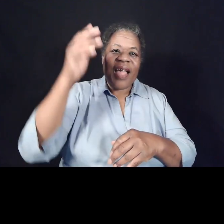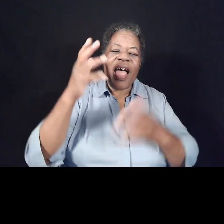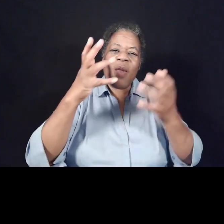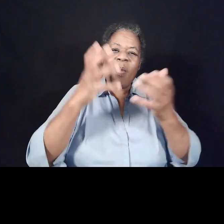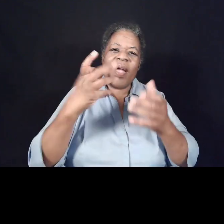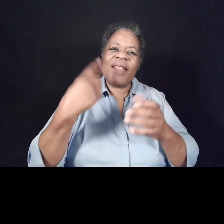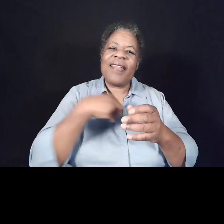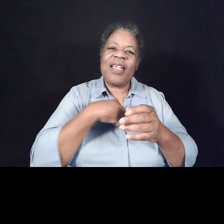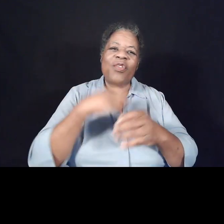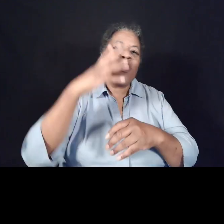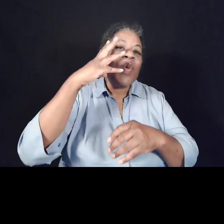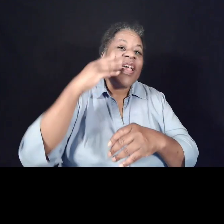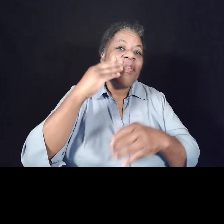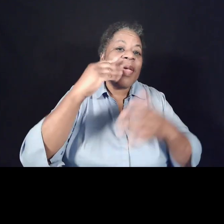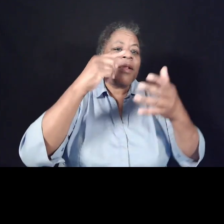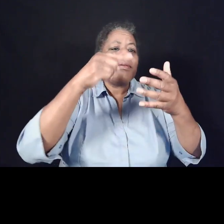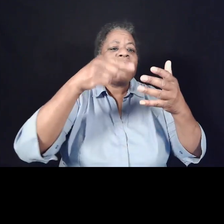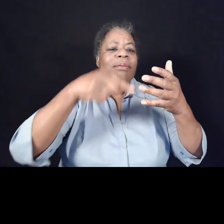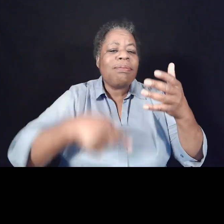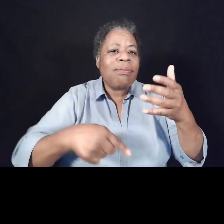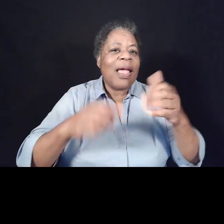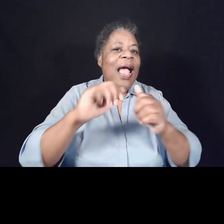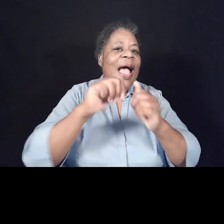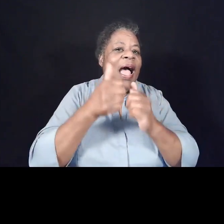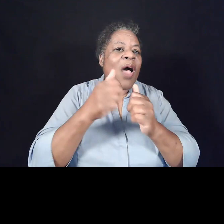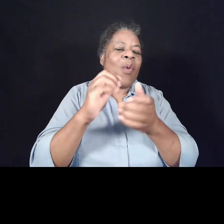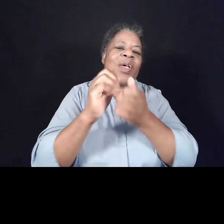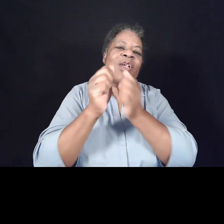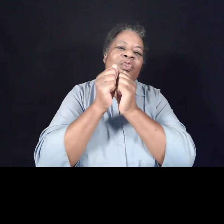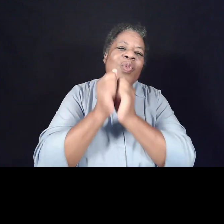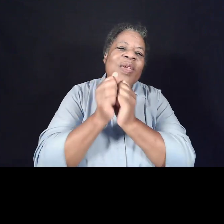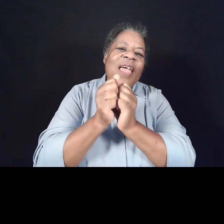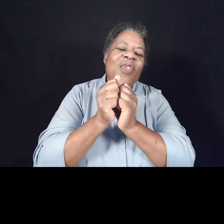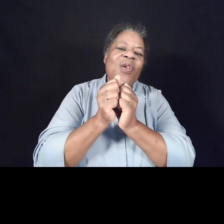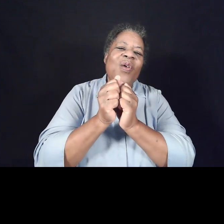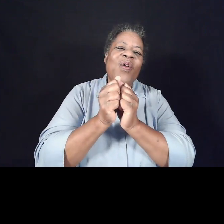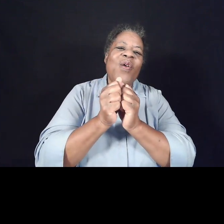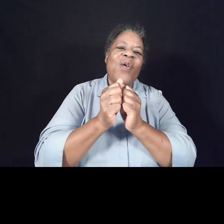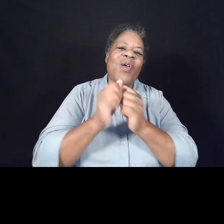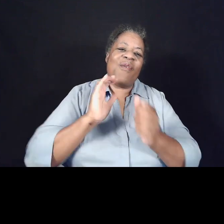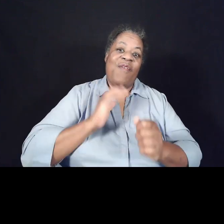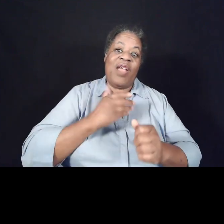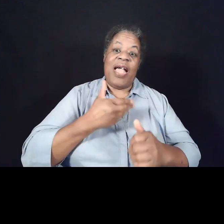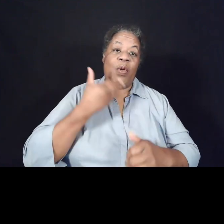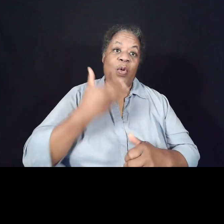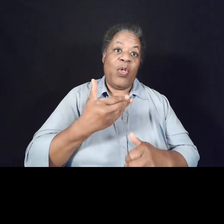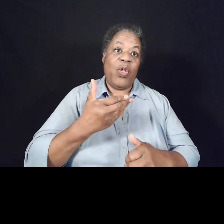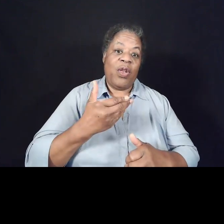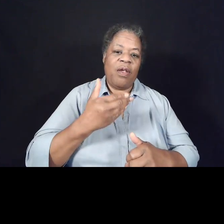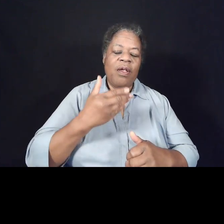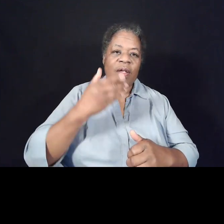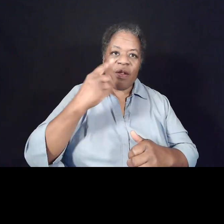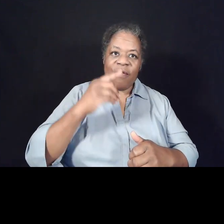experience those things together for our good, for the good of the world.